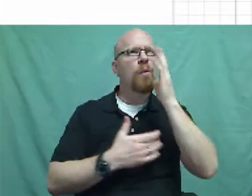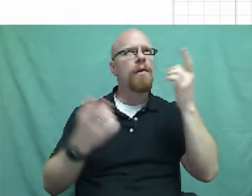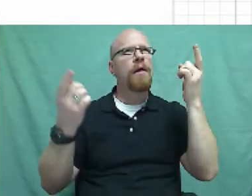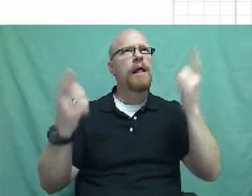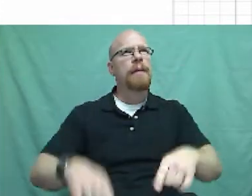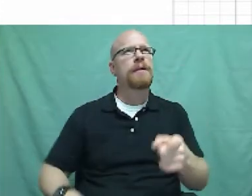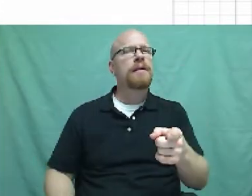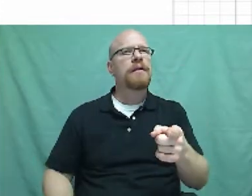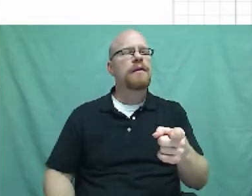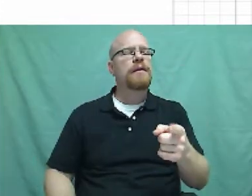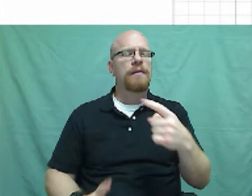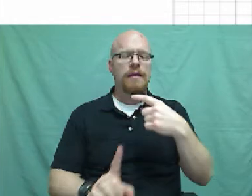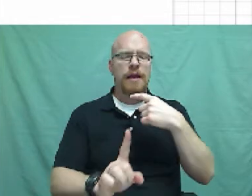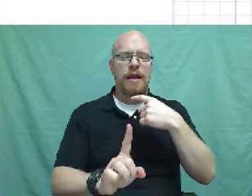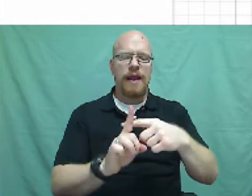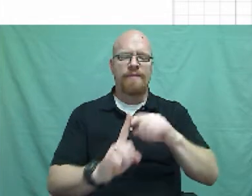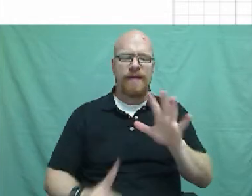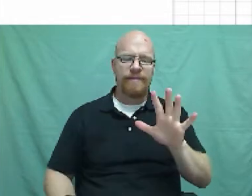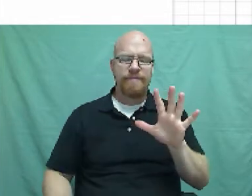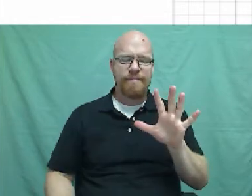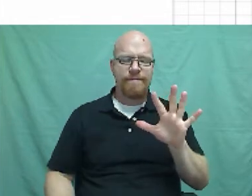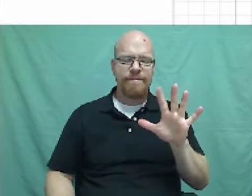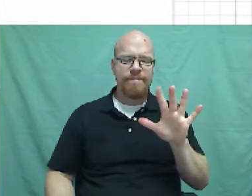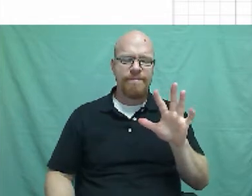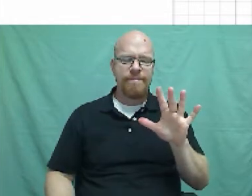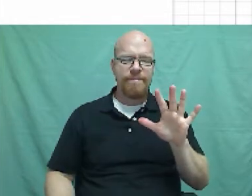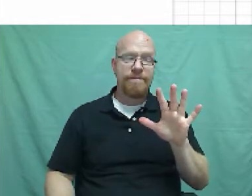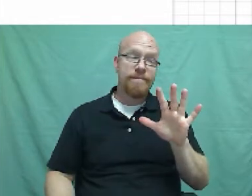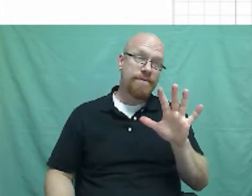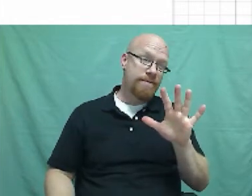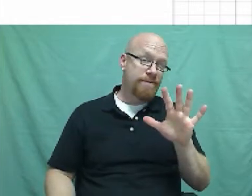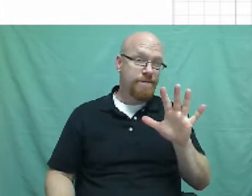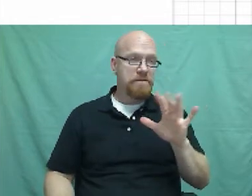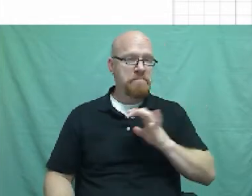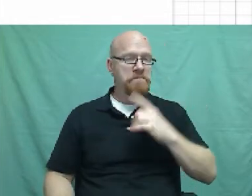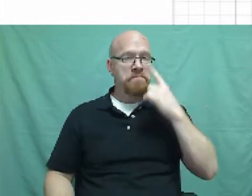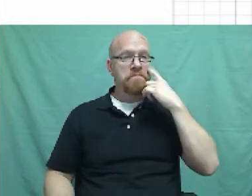5. X squared plus 5.